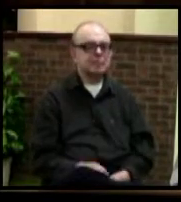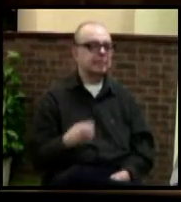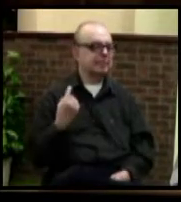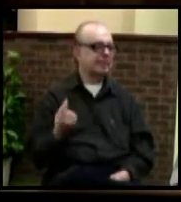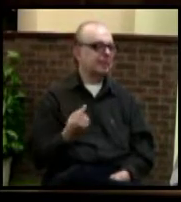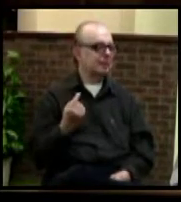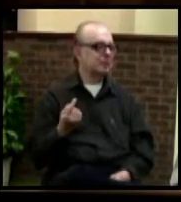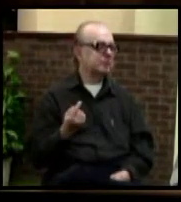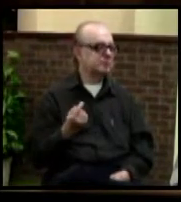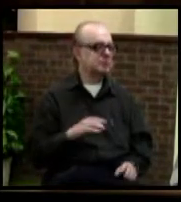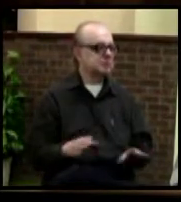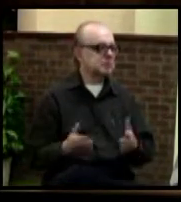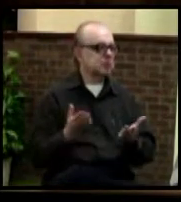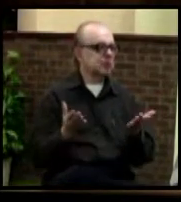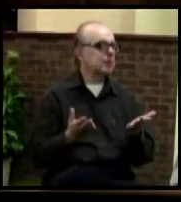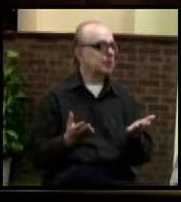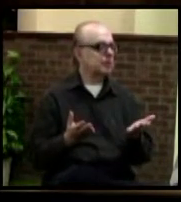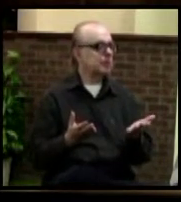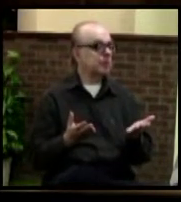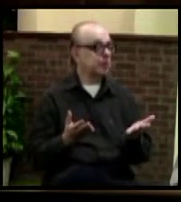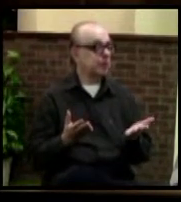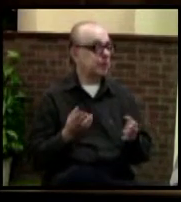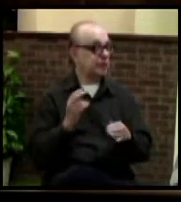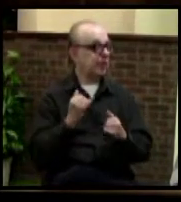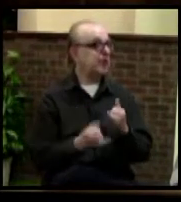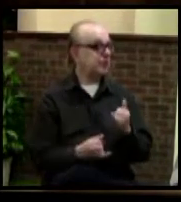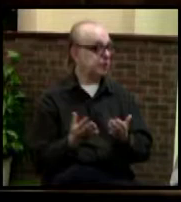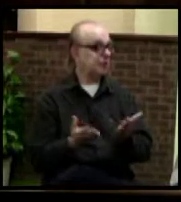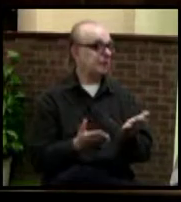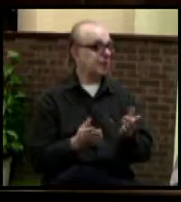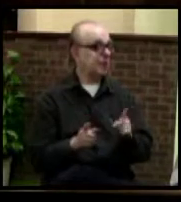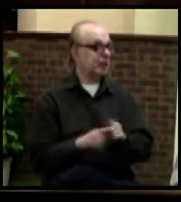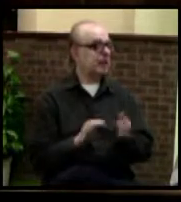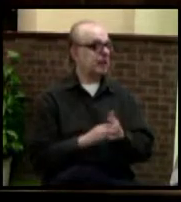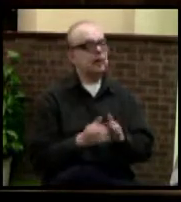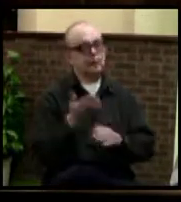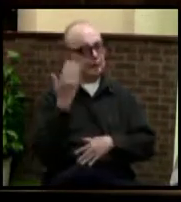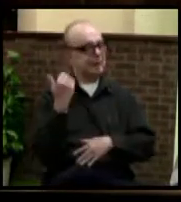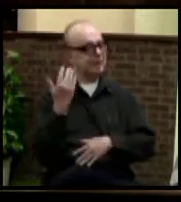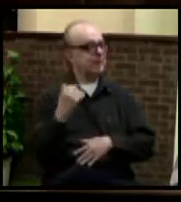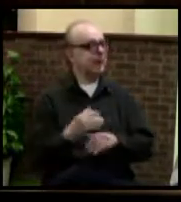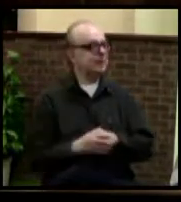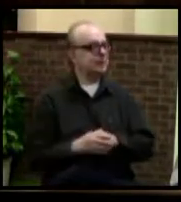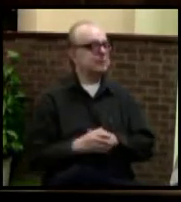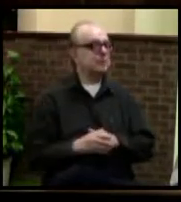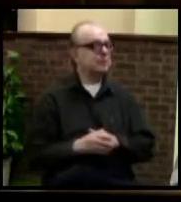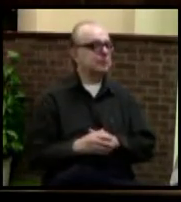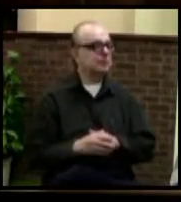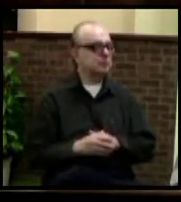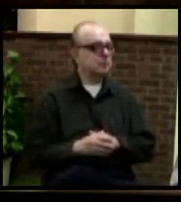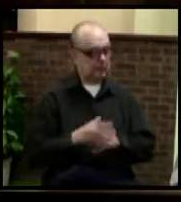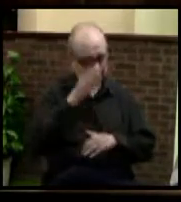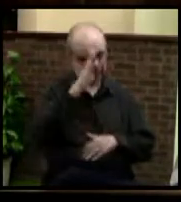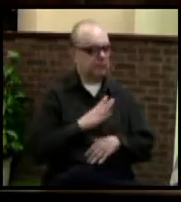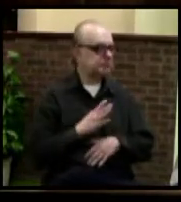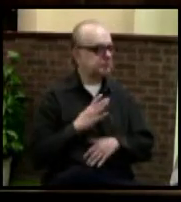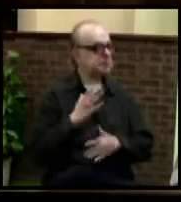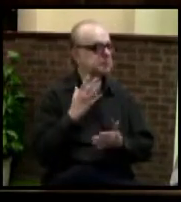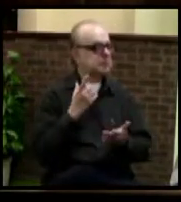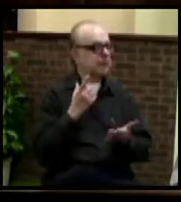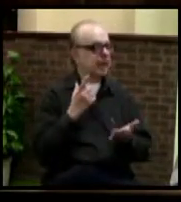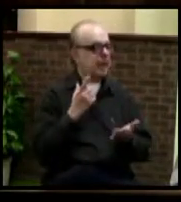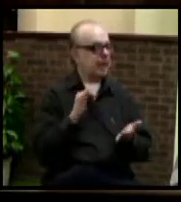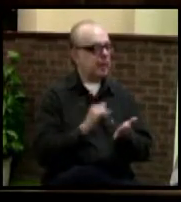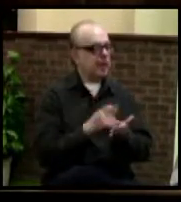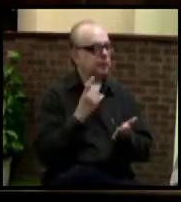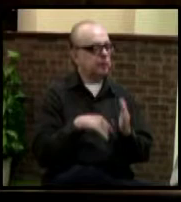We would always end services going out that way. Every service was ended with the doxology. And he said, that's what